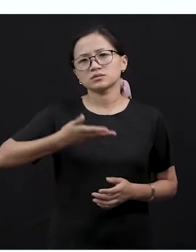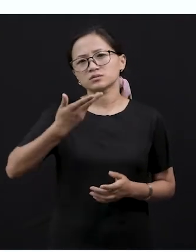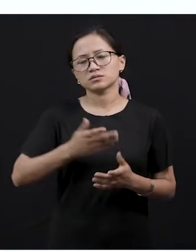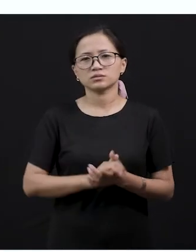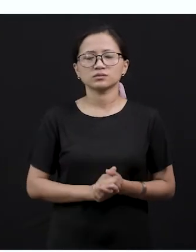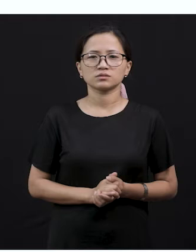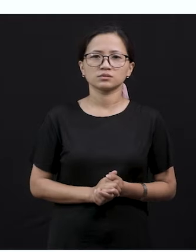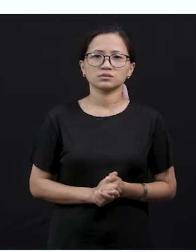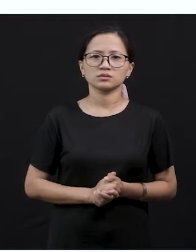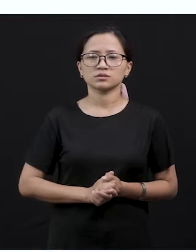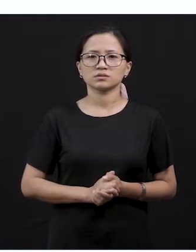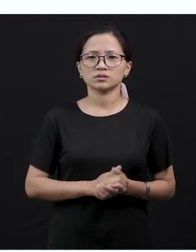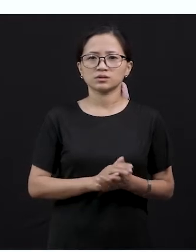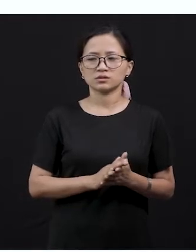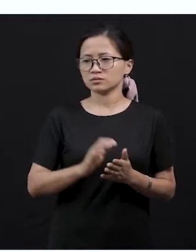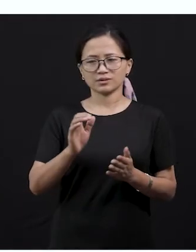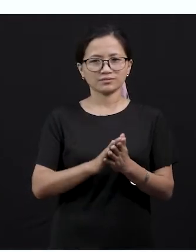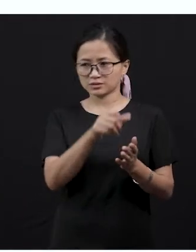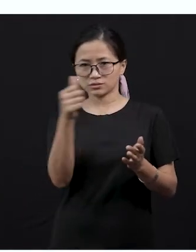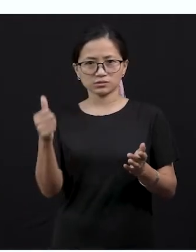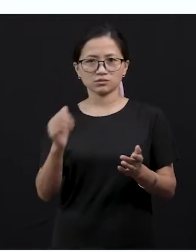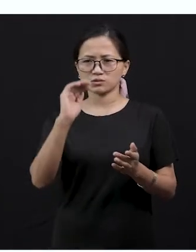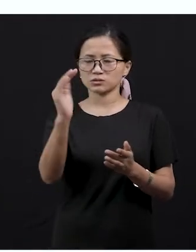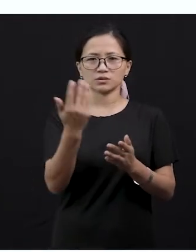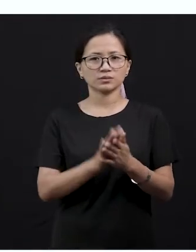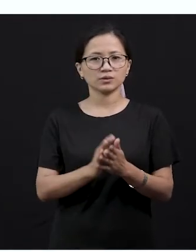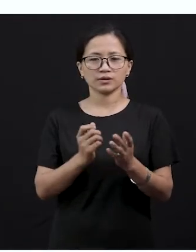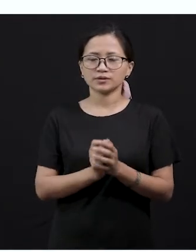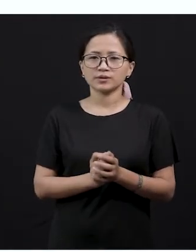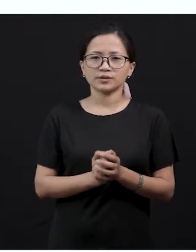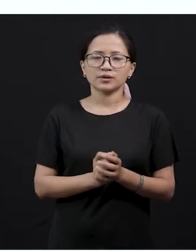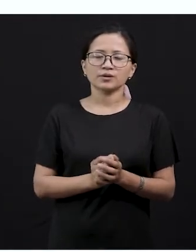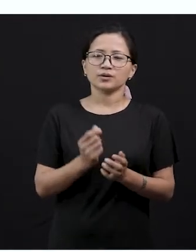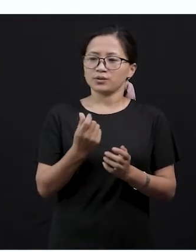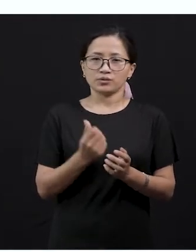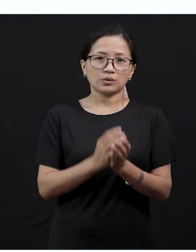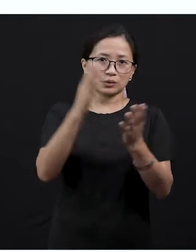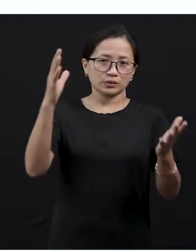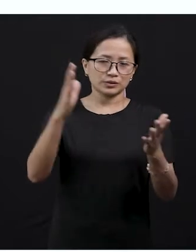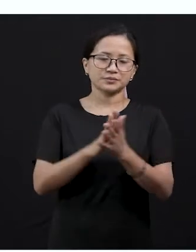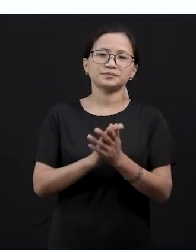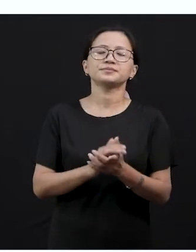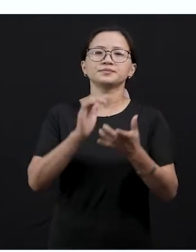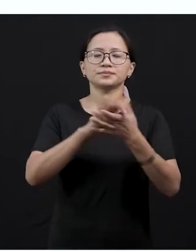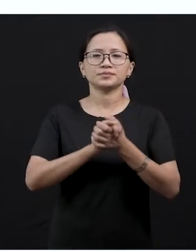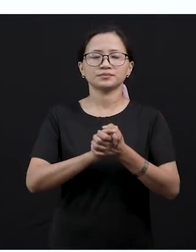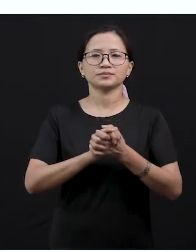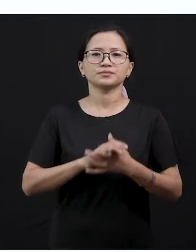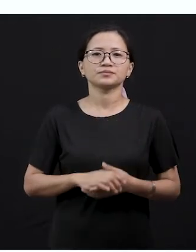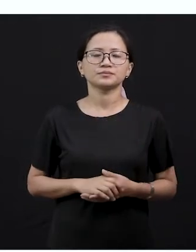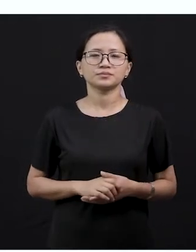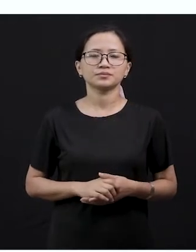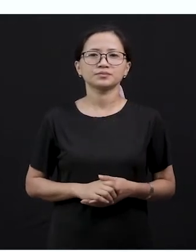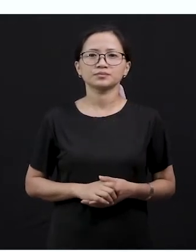the children from some rich friends, okay? So in the story, they went and taught the children of the rich